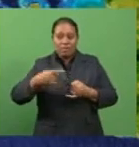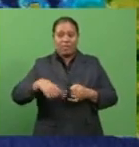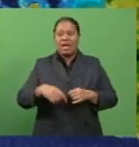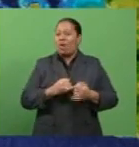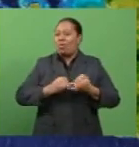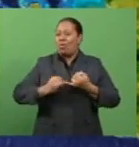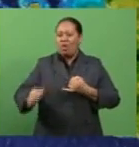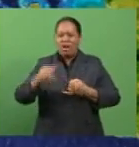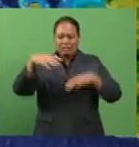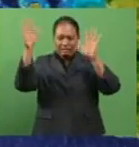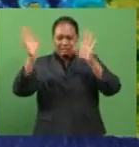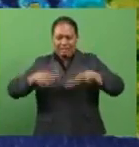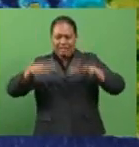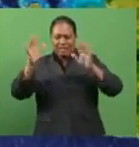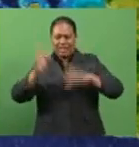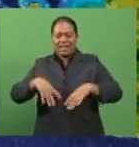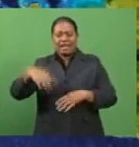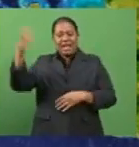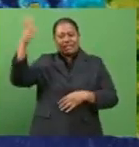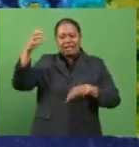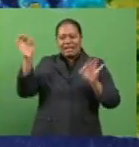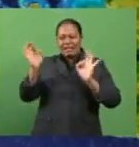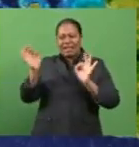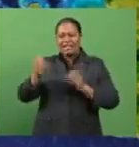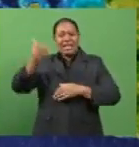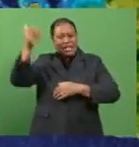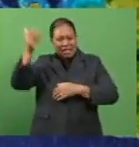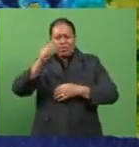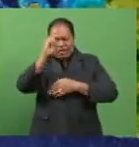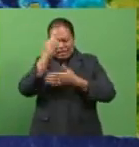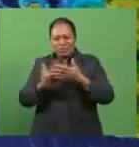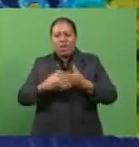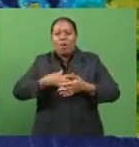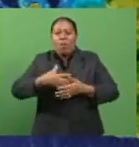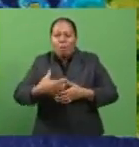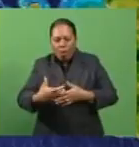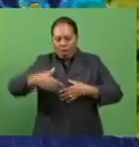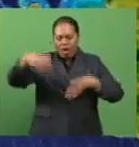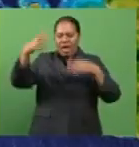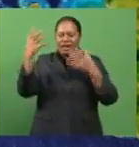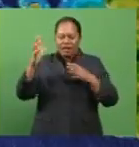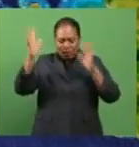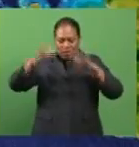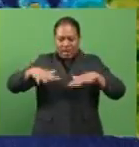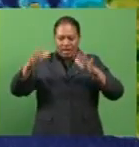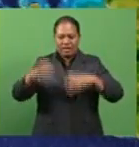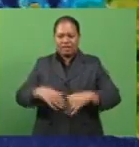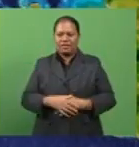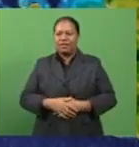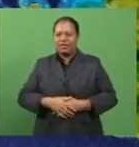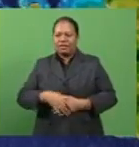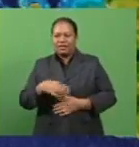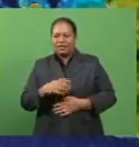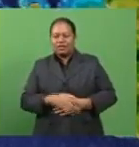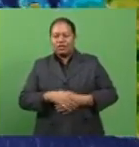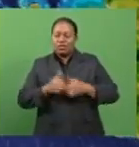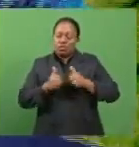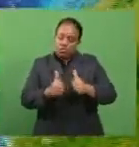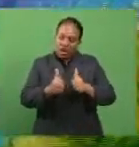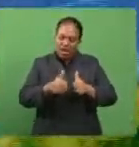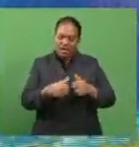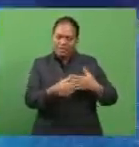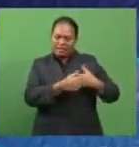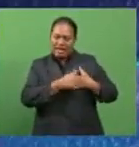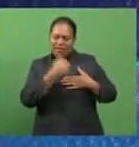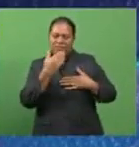word. No sign of sunshine. The evening will experience more showers. So to the drivers, drive safe.